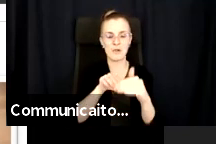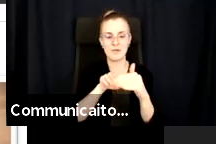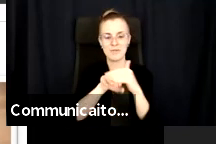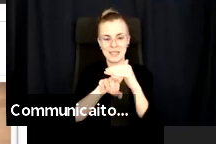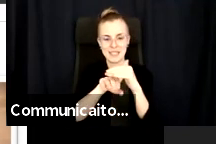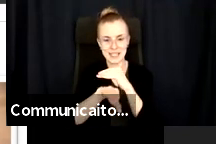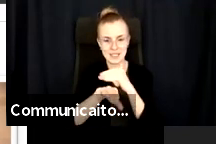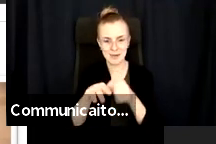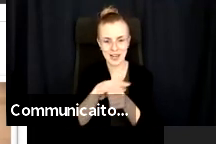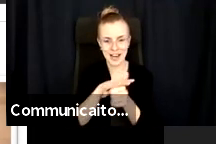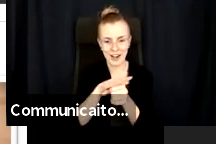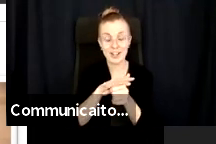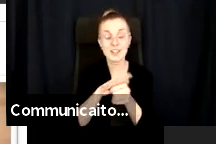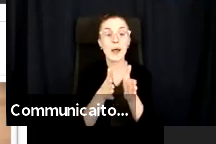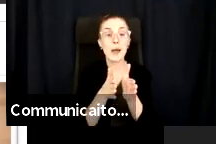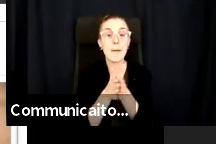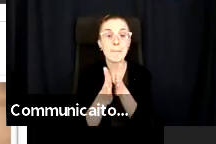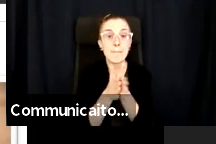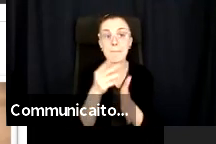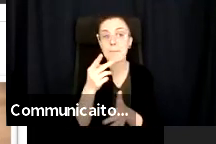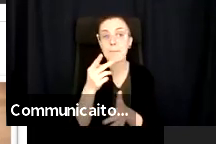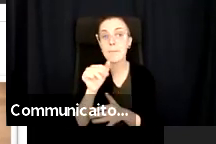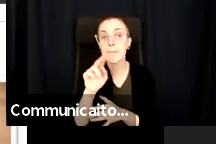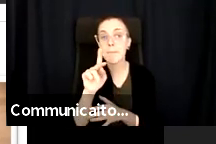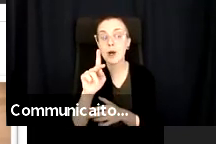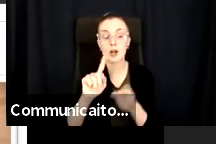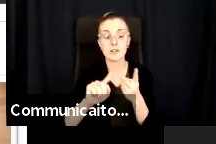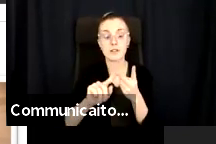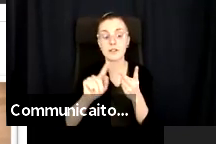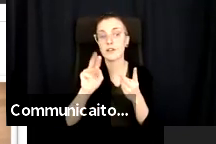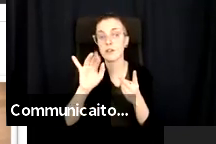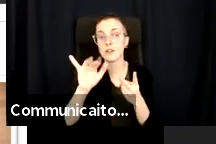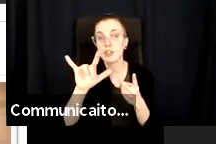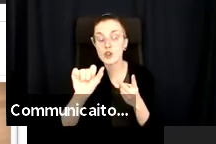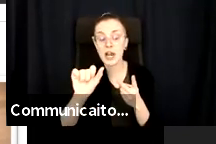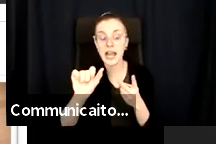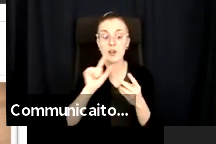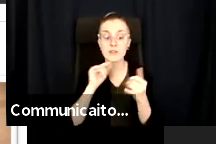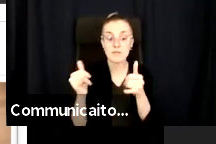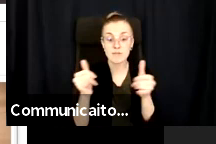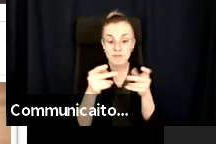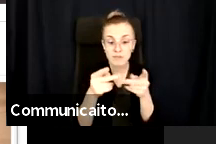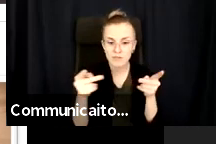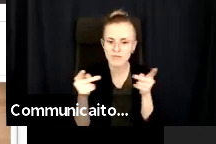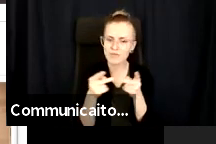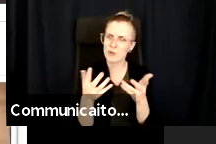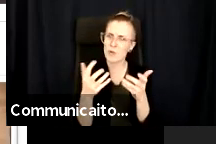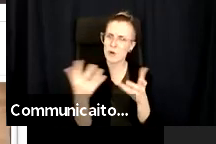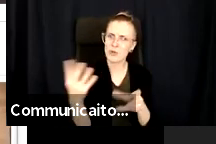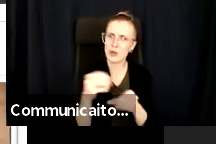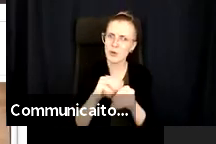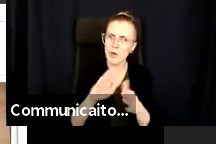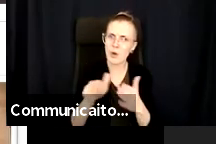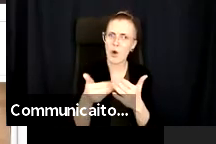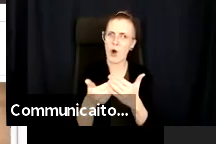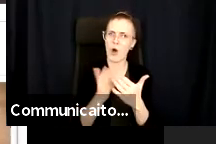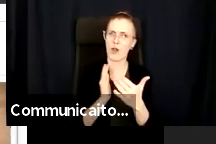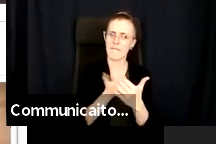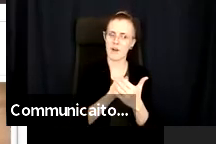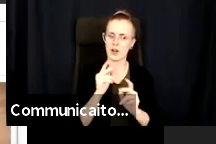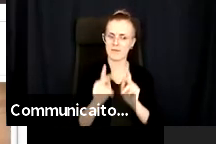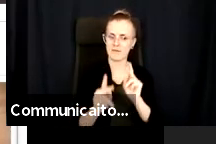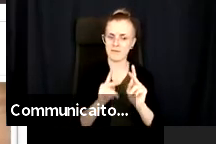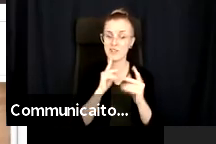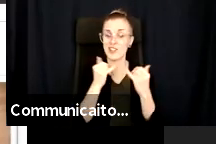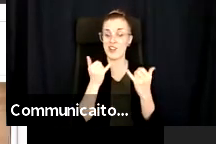Parks, trails, and green spaces are important to all of our citizens. And our community is currently